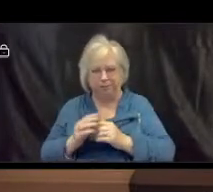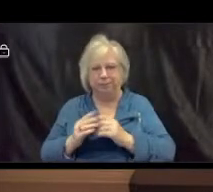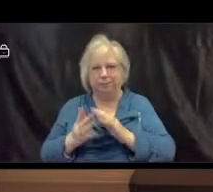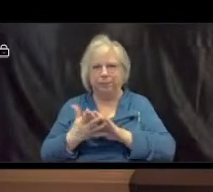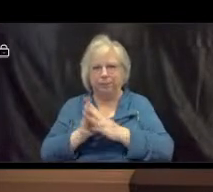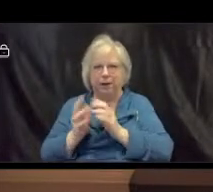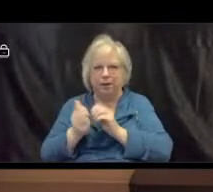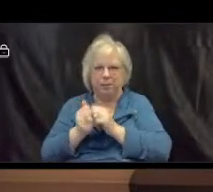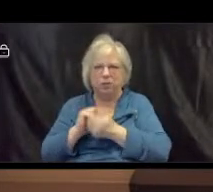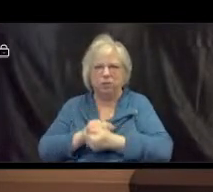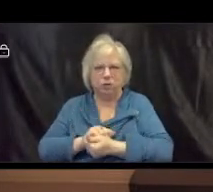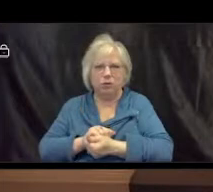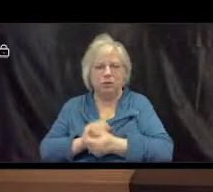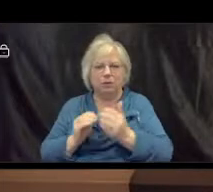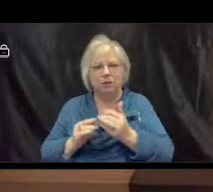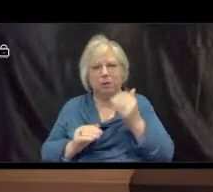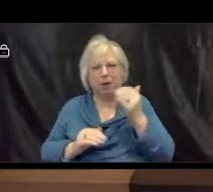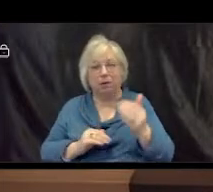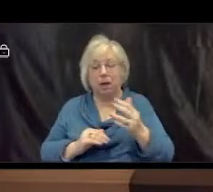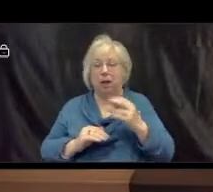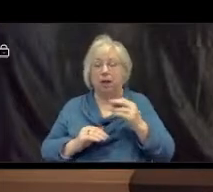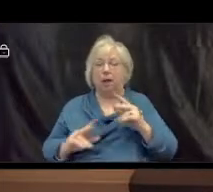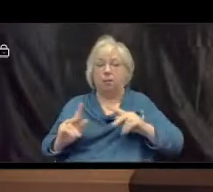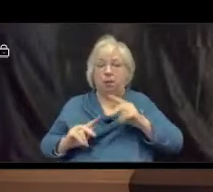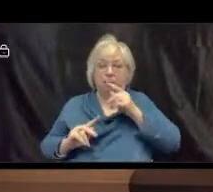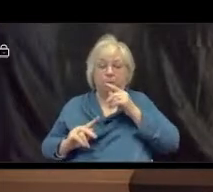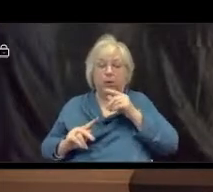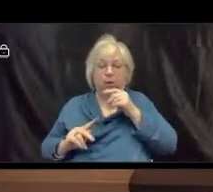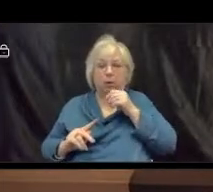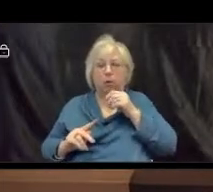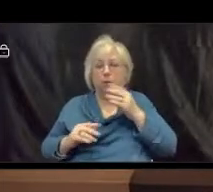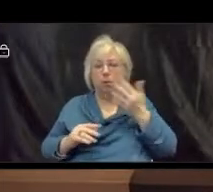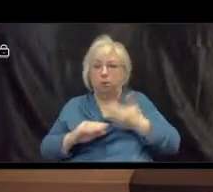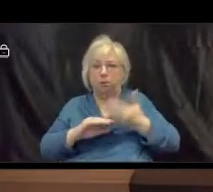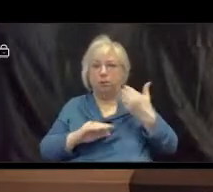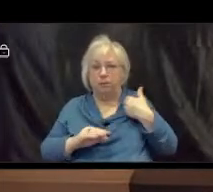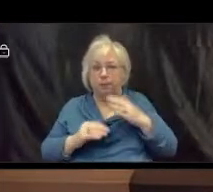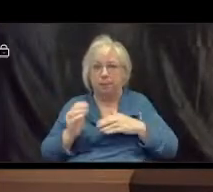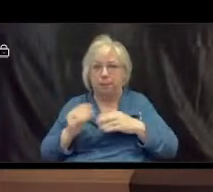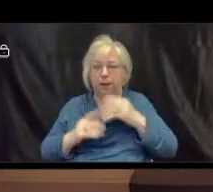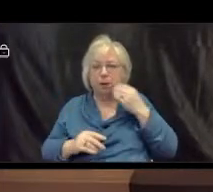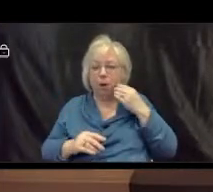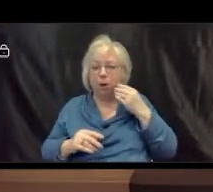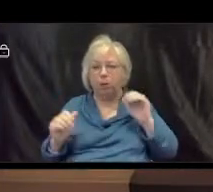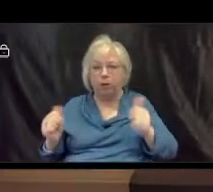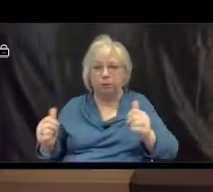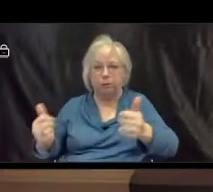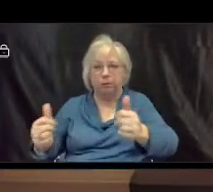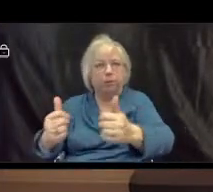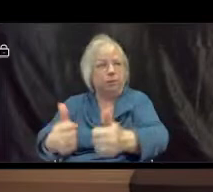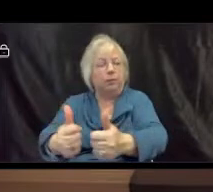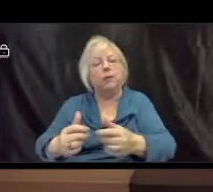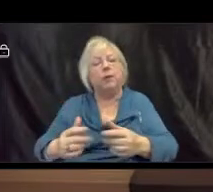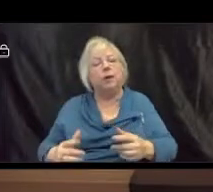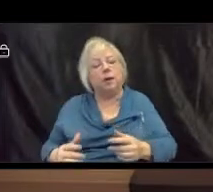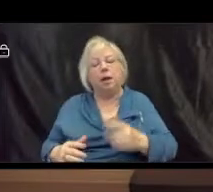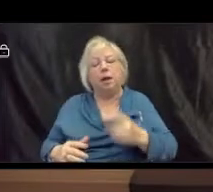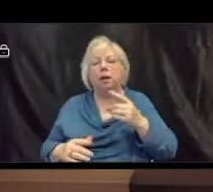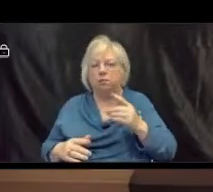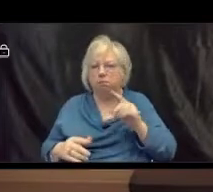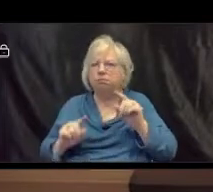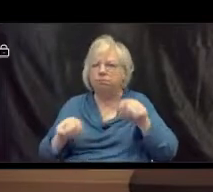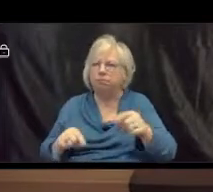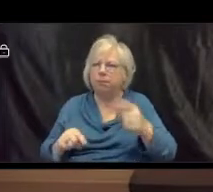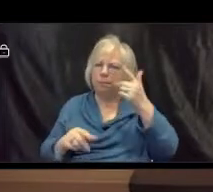and the people that have built those homes out there, put them in, went out there because of